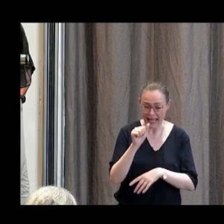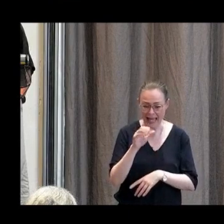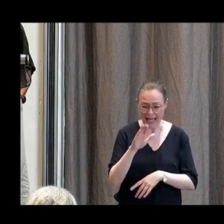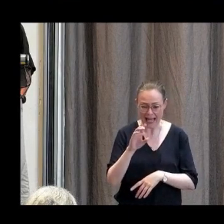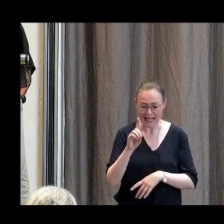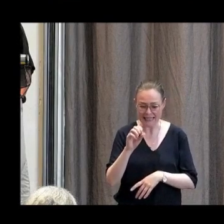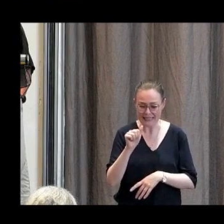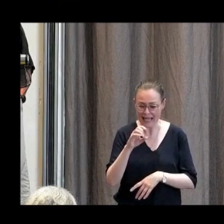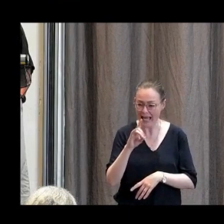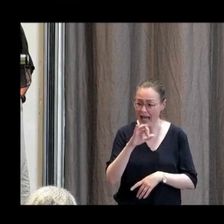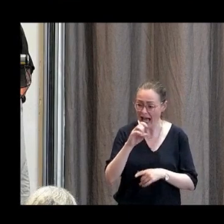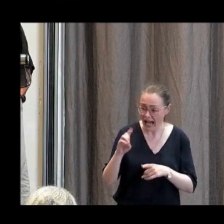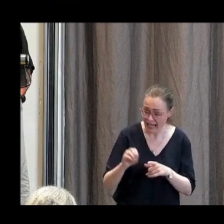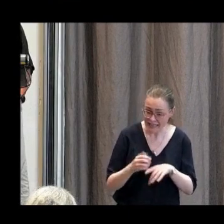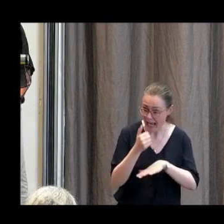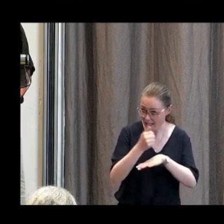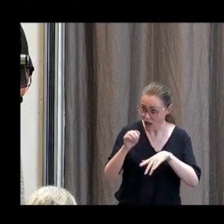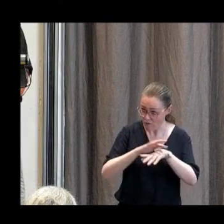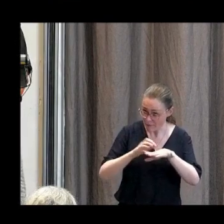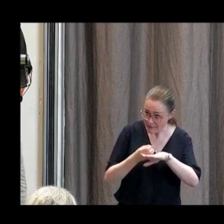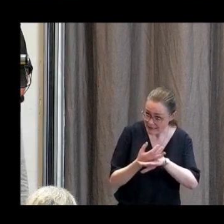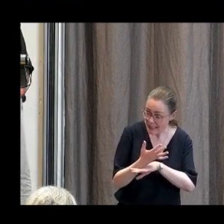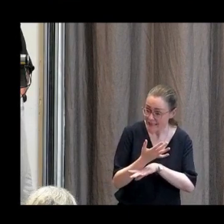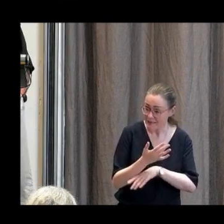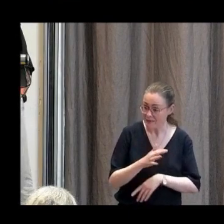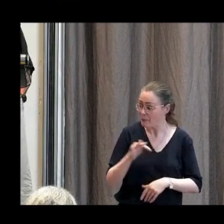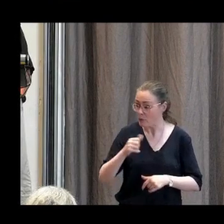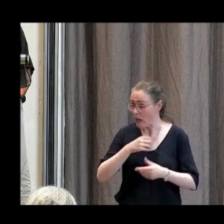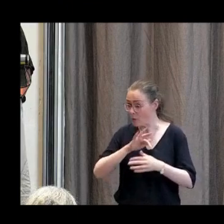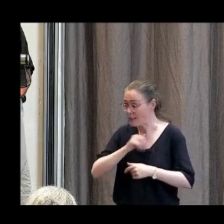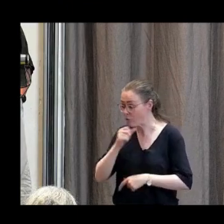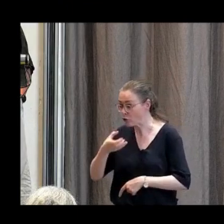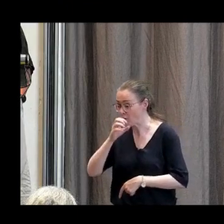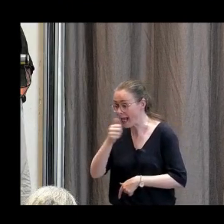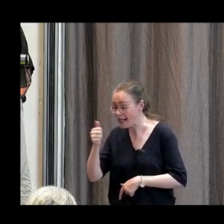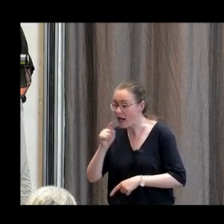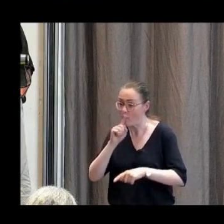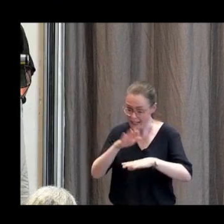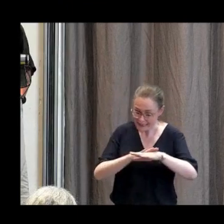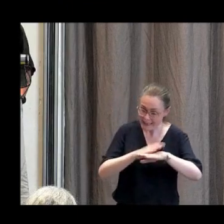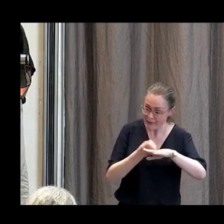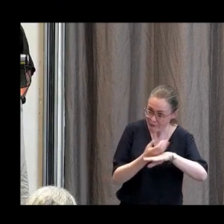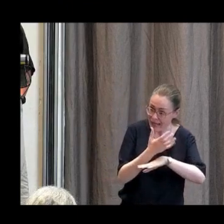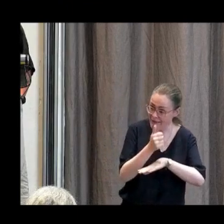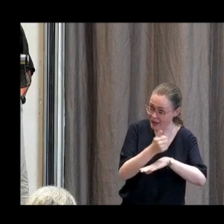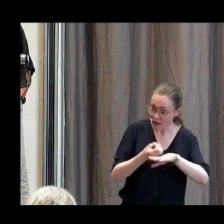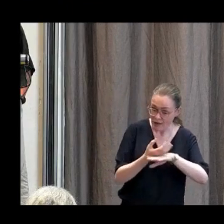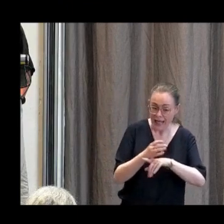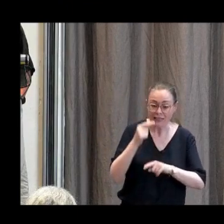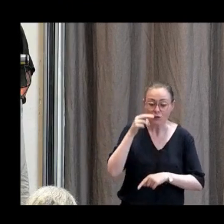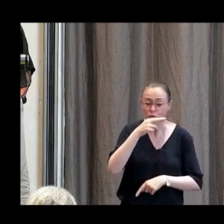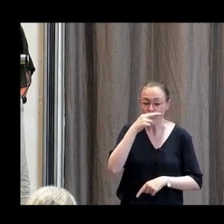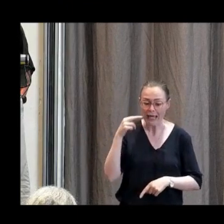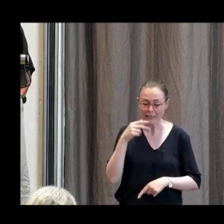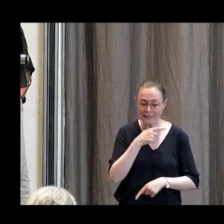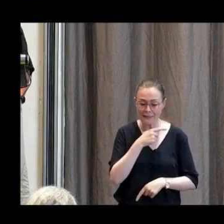aldehydes, alcohols are coming off our skin, even if we're not indulging. But also the red bar there